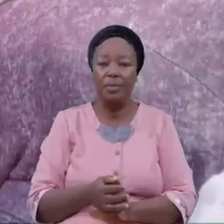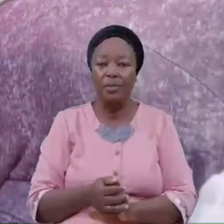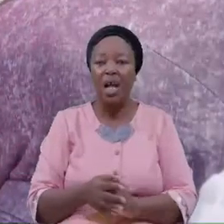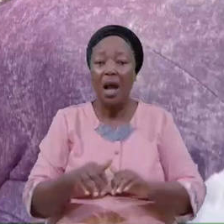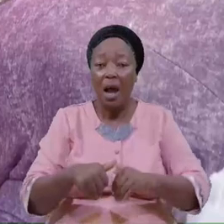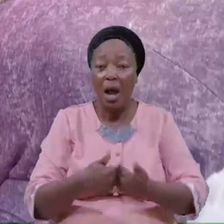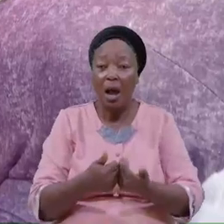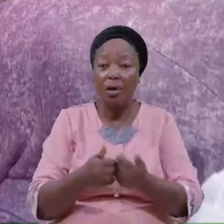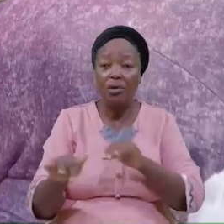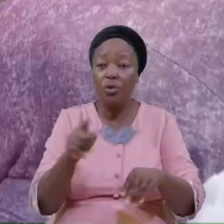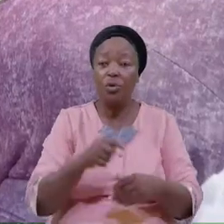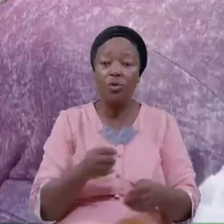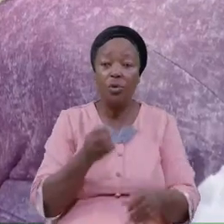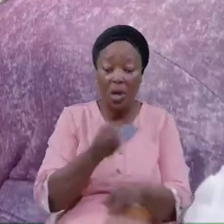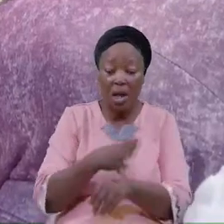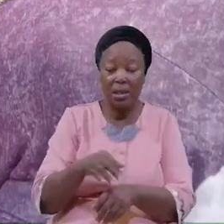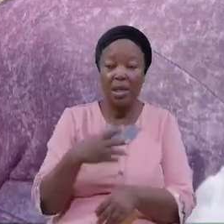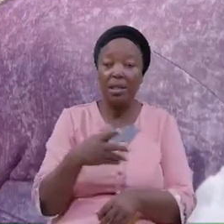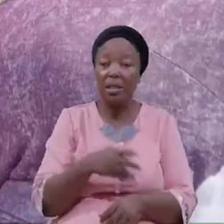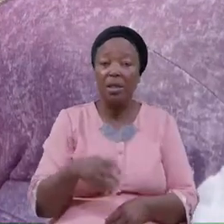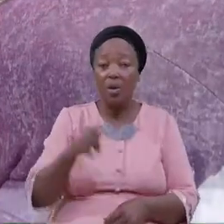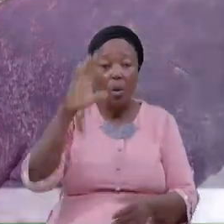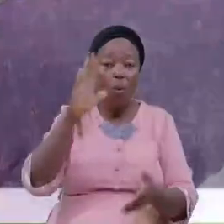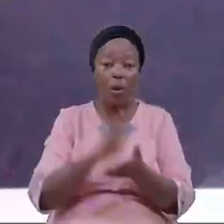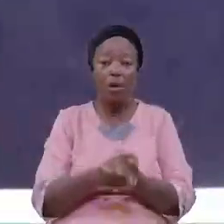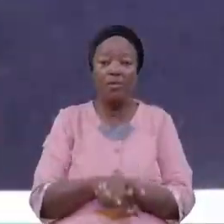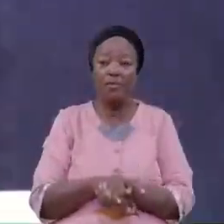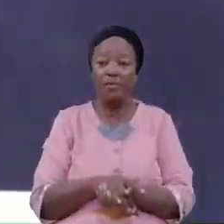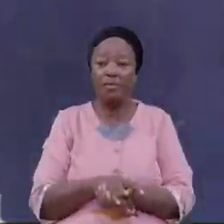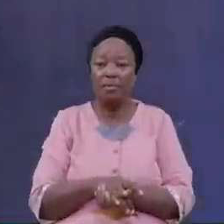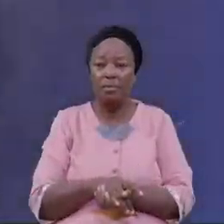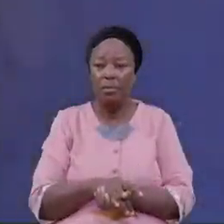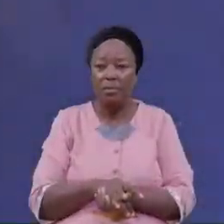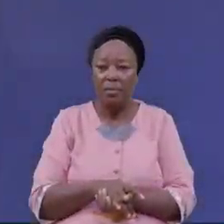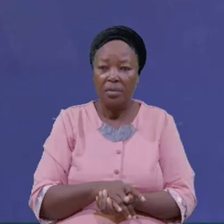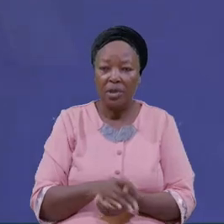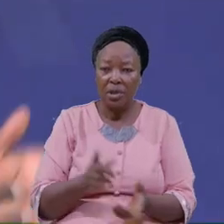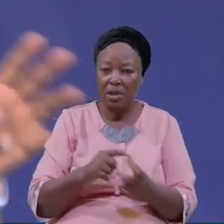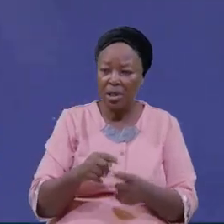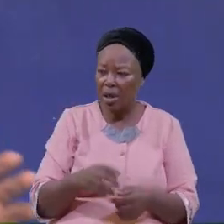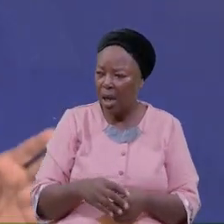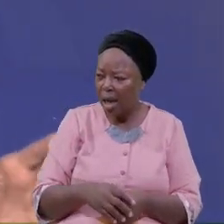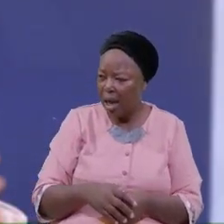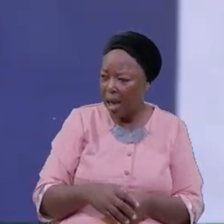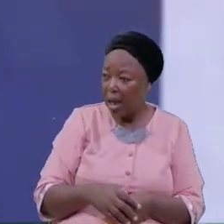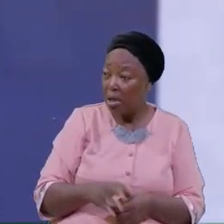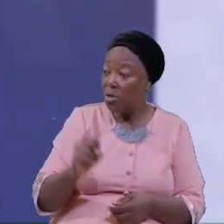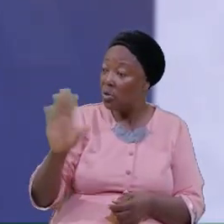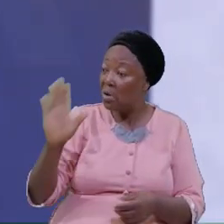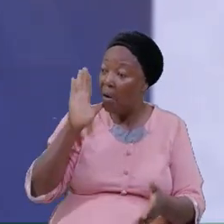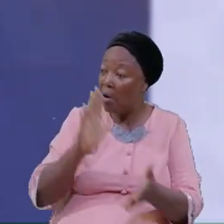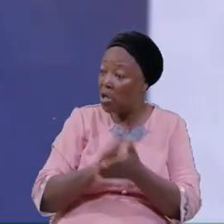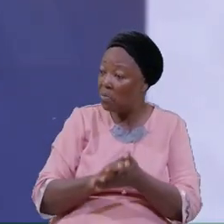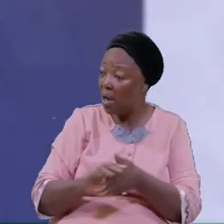the wife? Comment est-ce que tu conseilles la femme? You see, your husband did that to you. Your husband went that